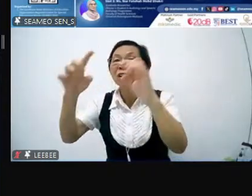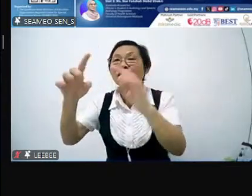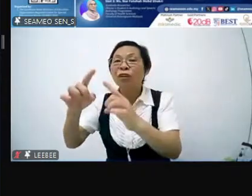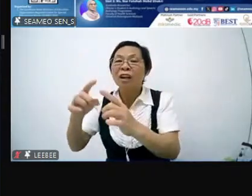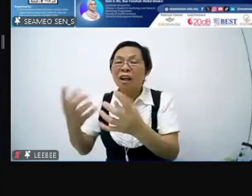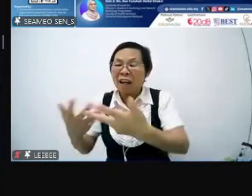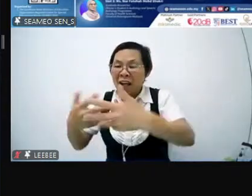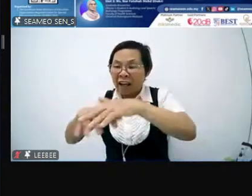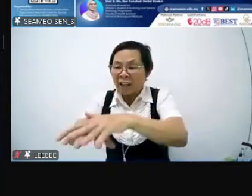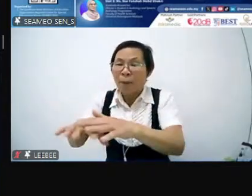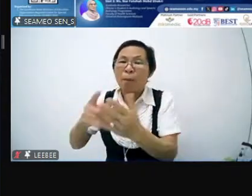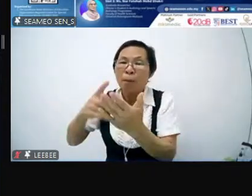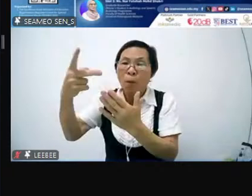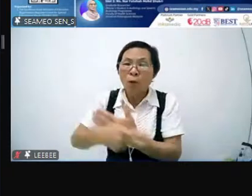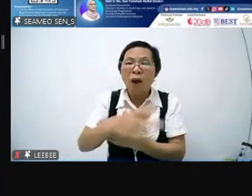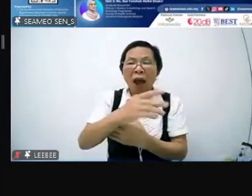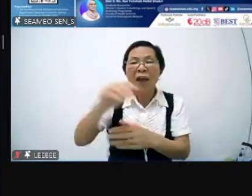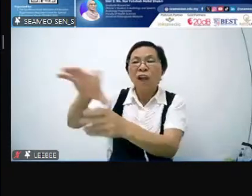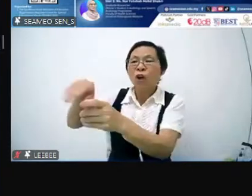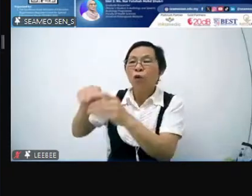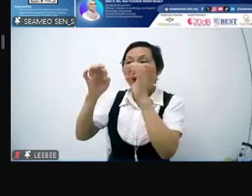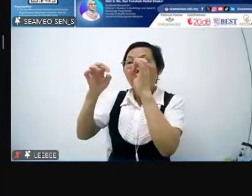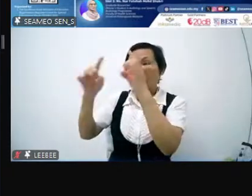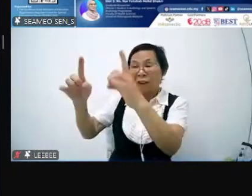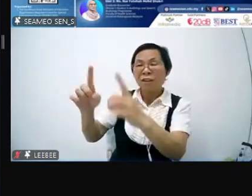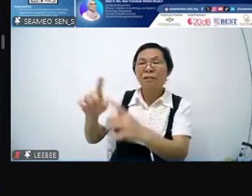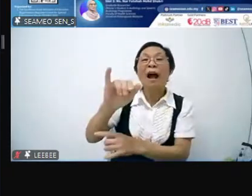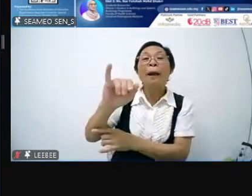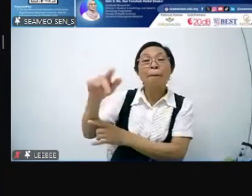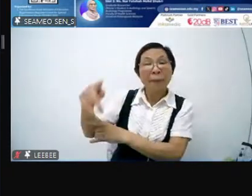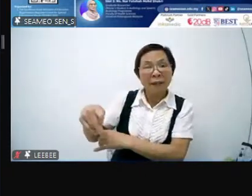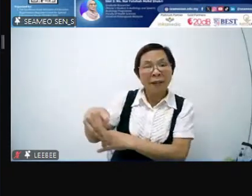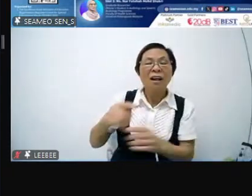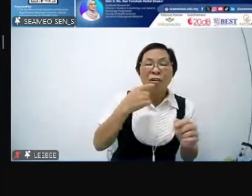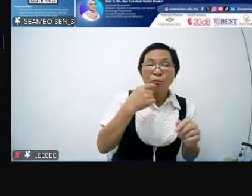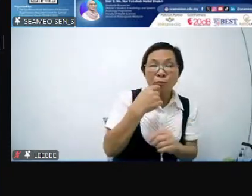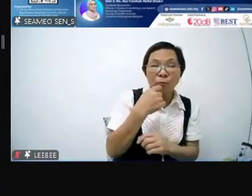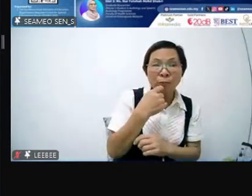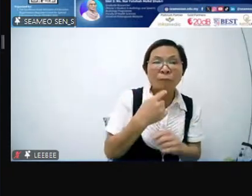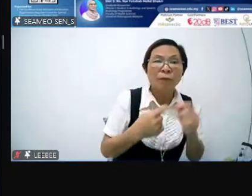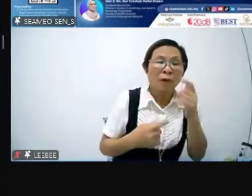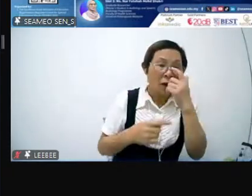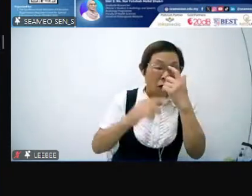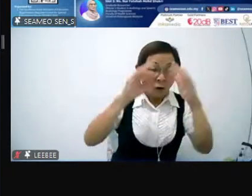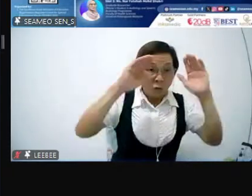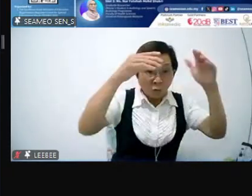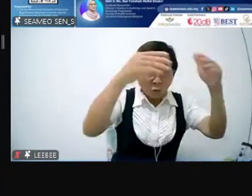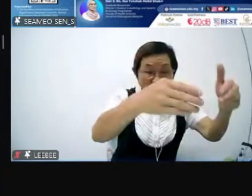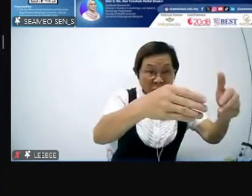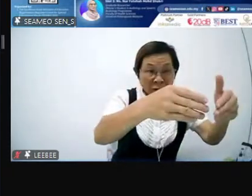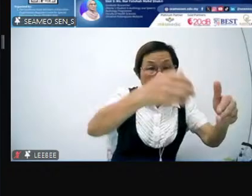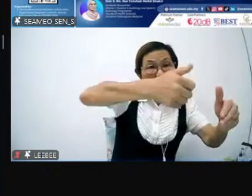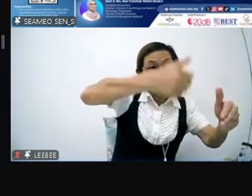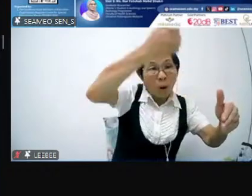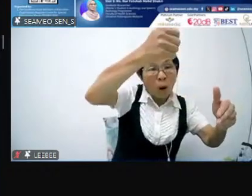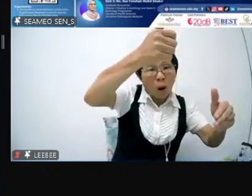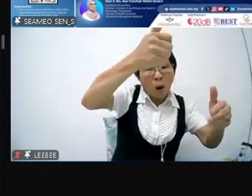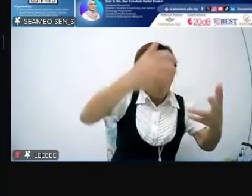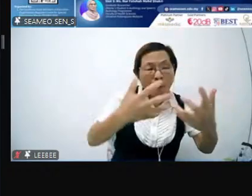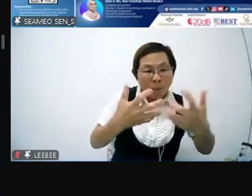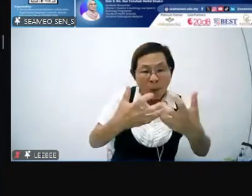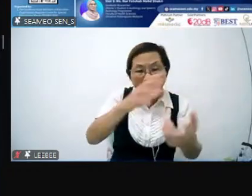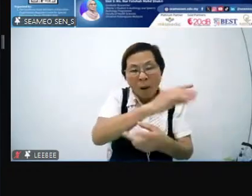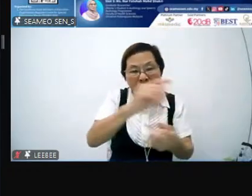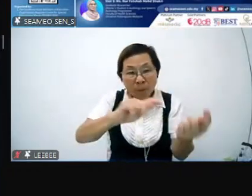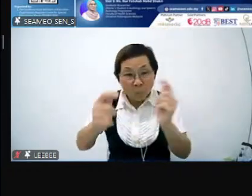SEIP, and Inclusive Education, IP. Each session focused on key aspects of accommodations and